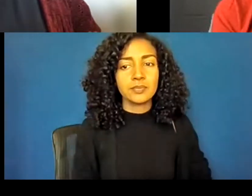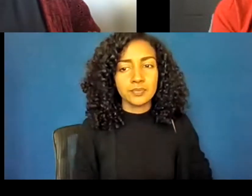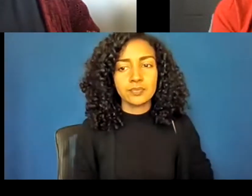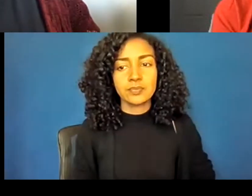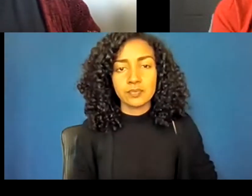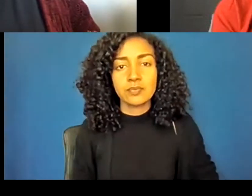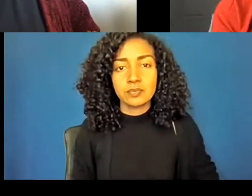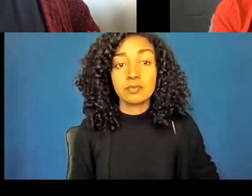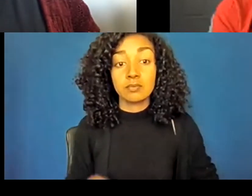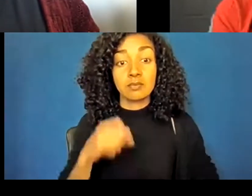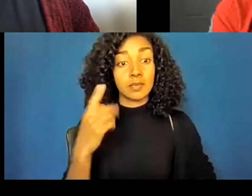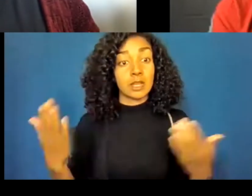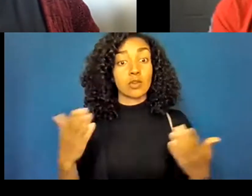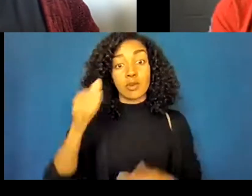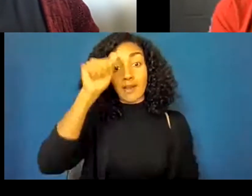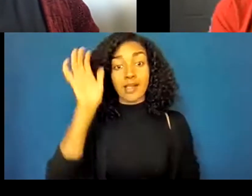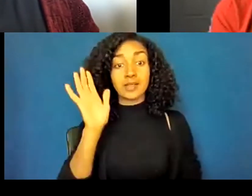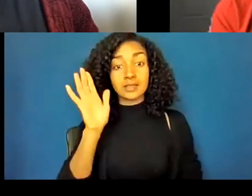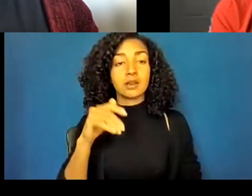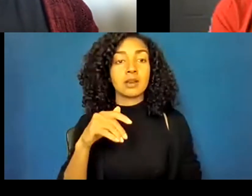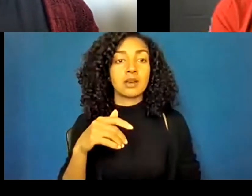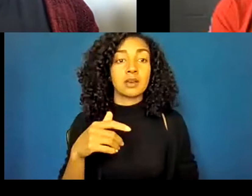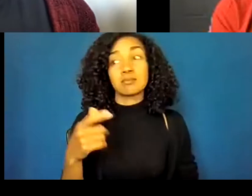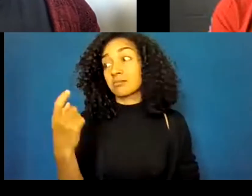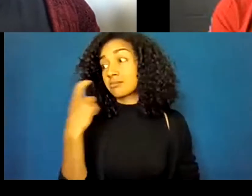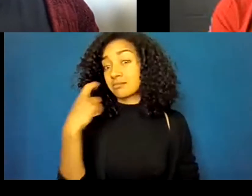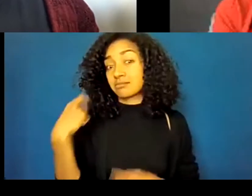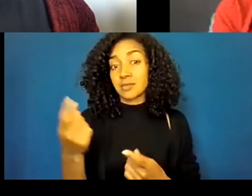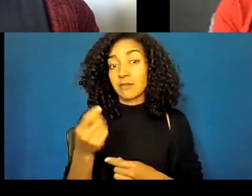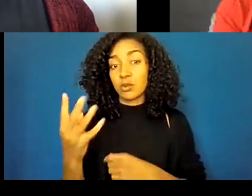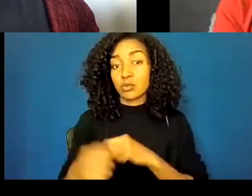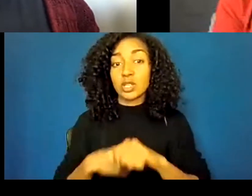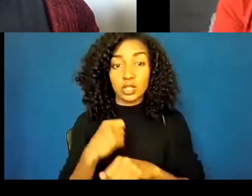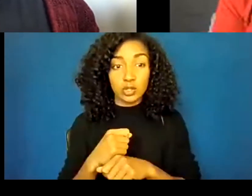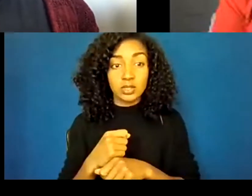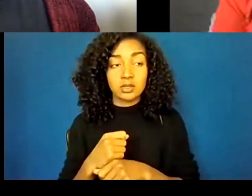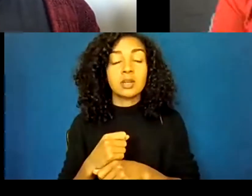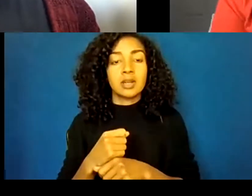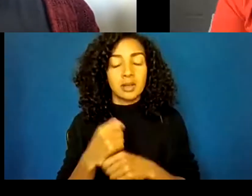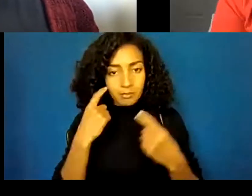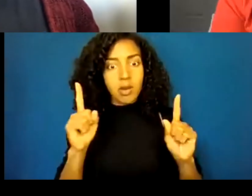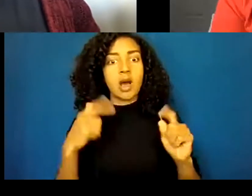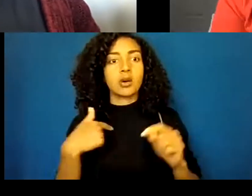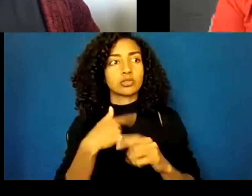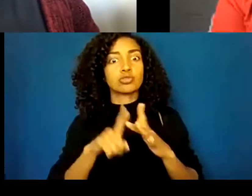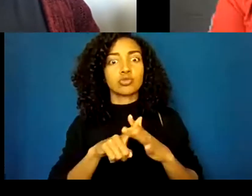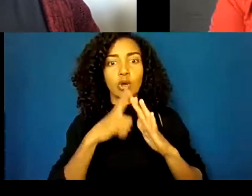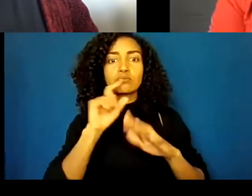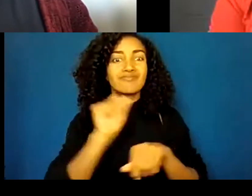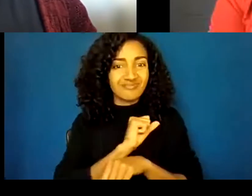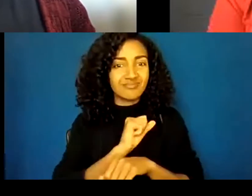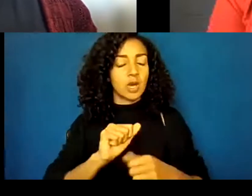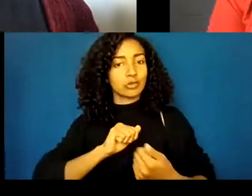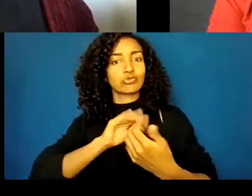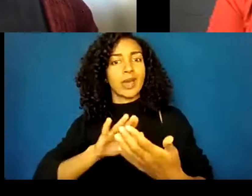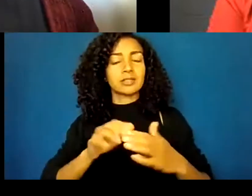And here in Alaska, I would say it's just in the last few years that we're truly beginning to address trafficking at a better